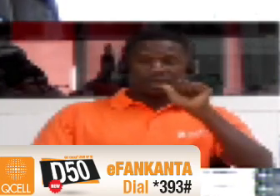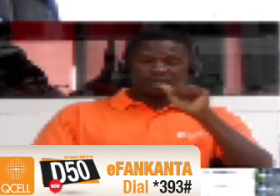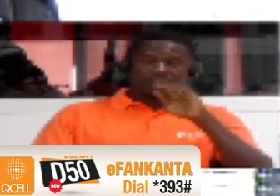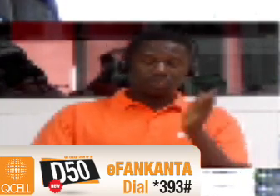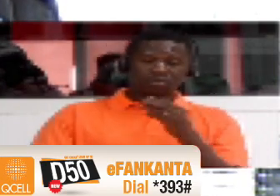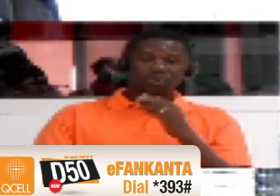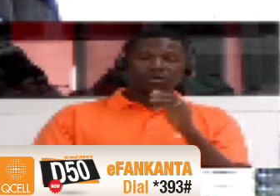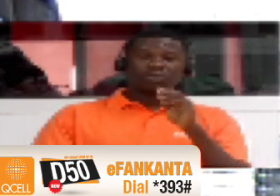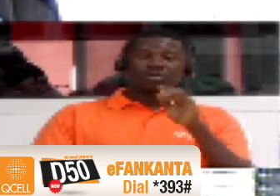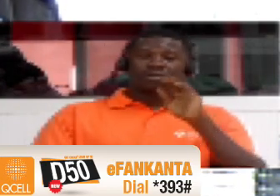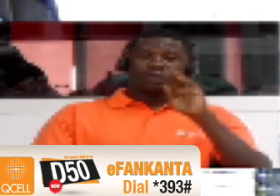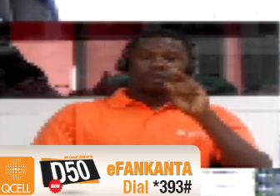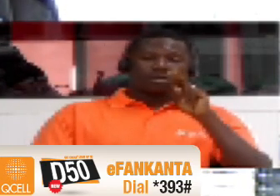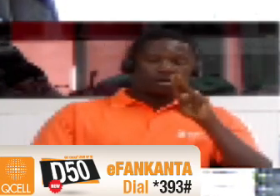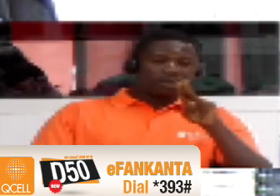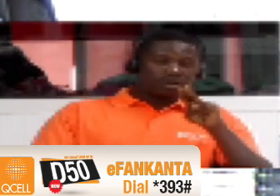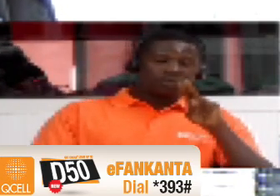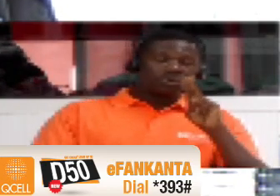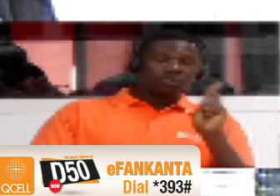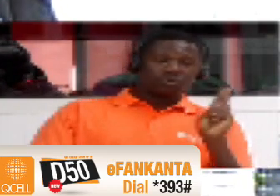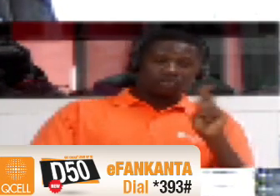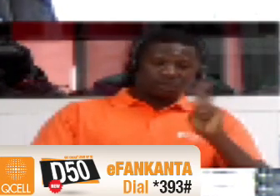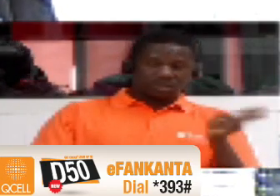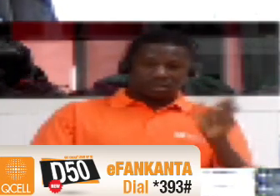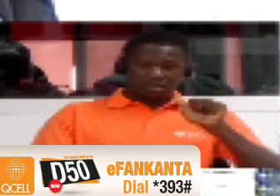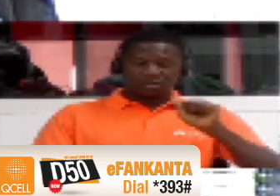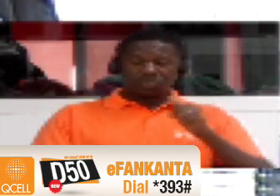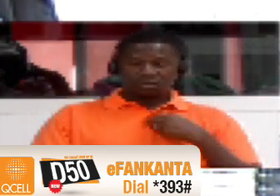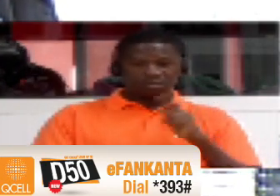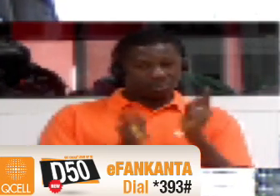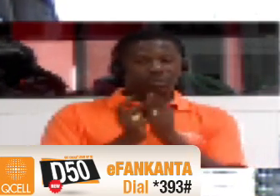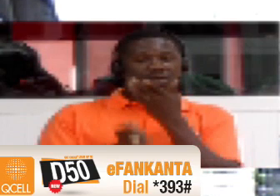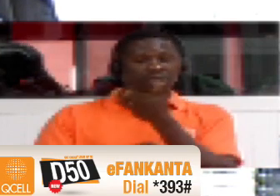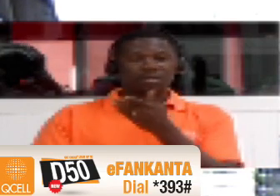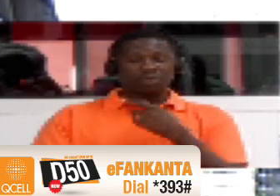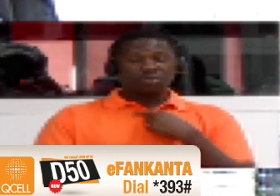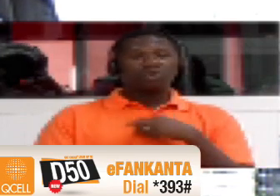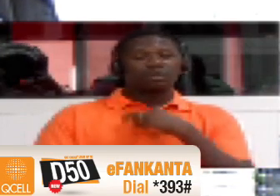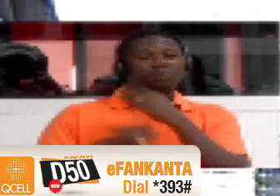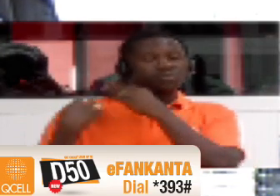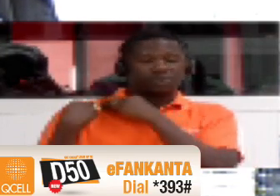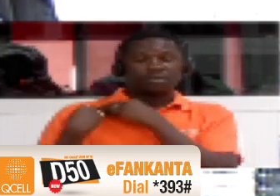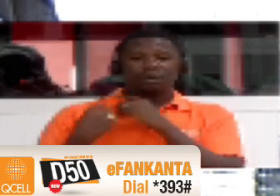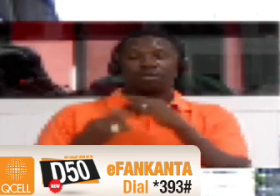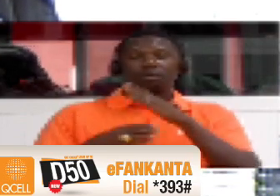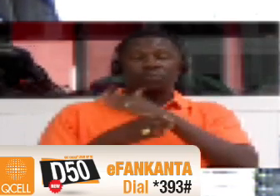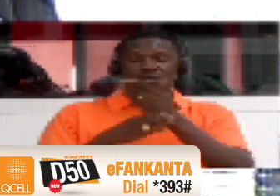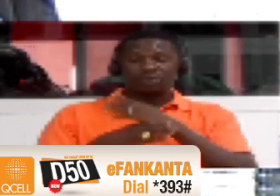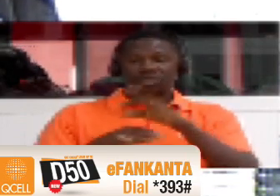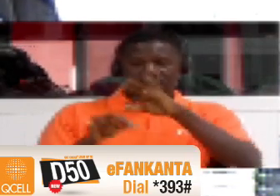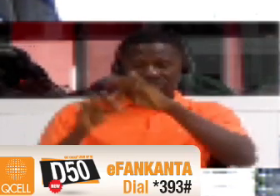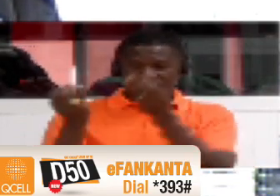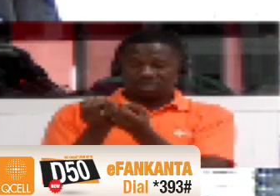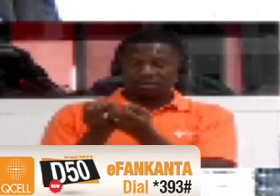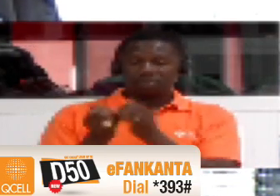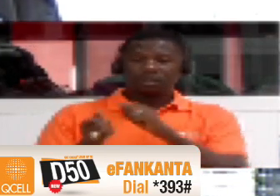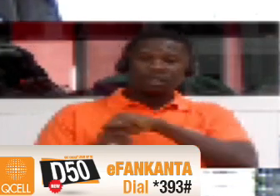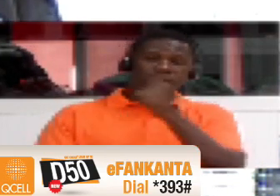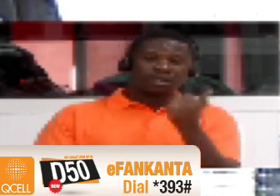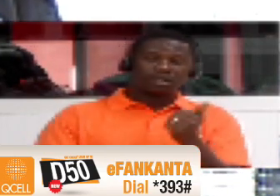Noah Badjie, I found him like that, and he was the one, the liaison between the team and General Badjie,